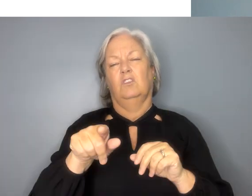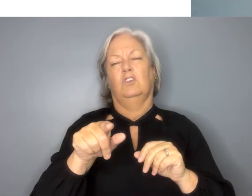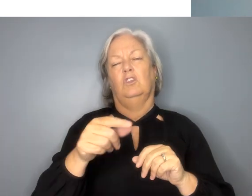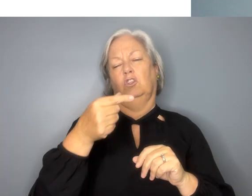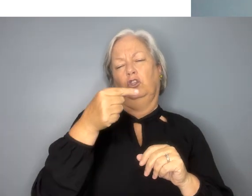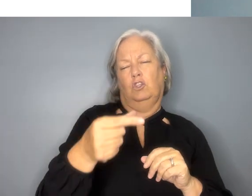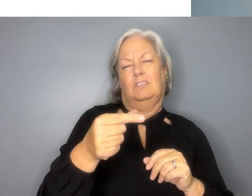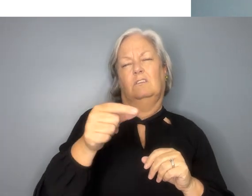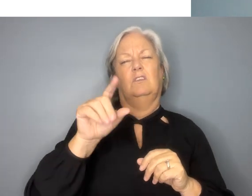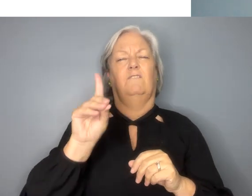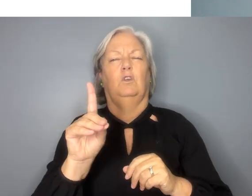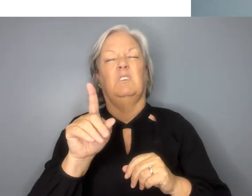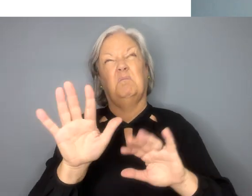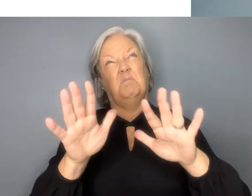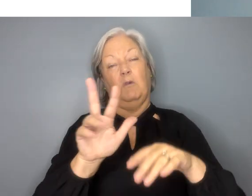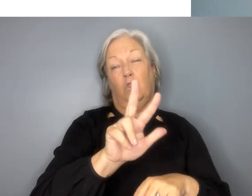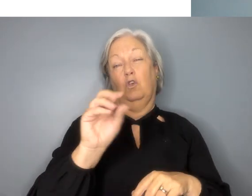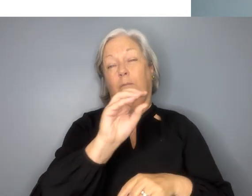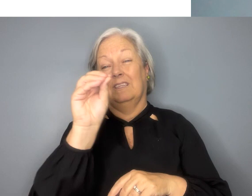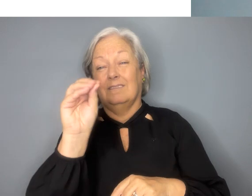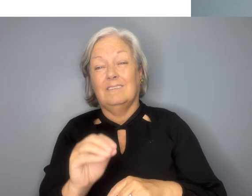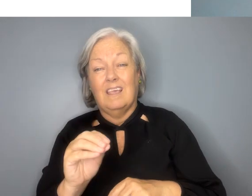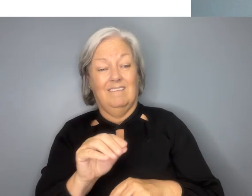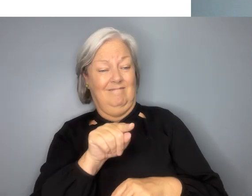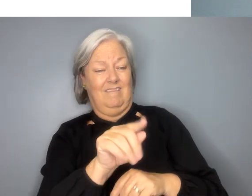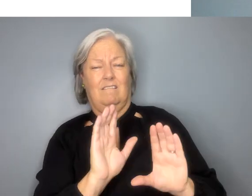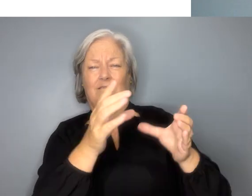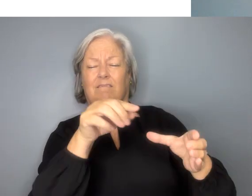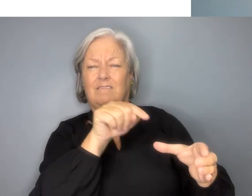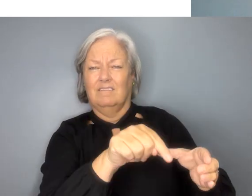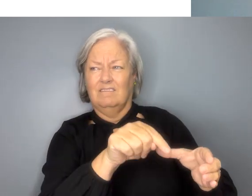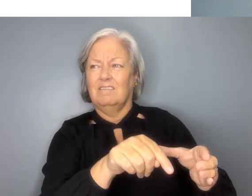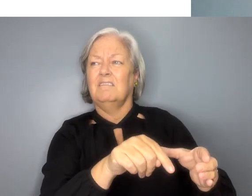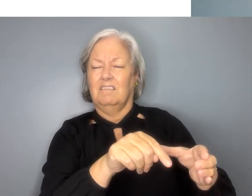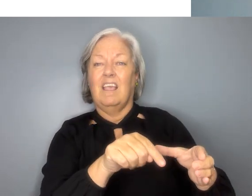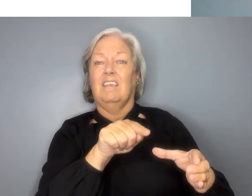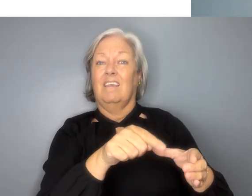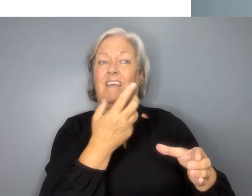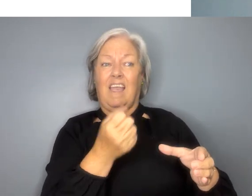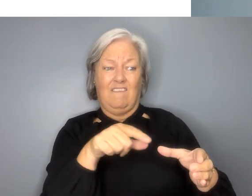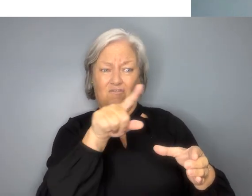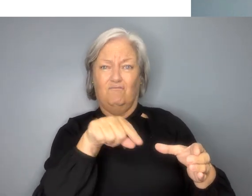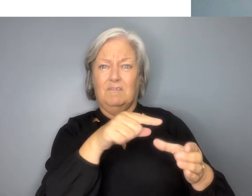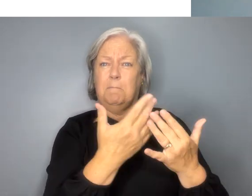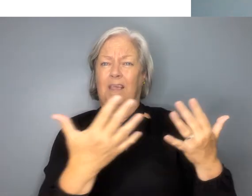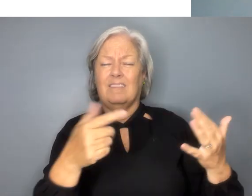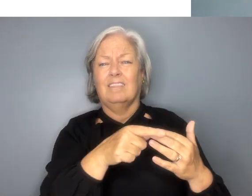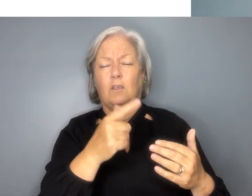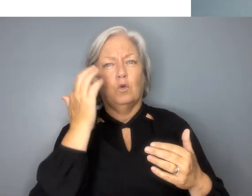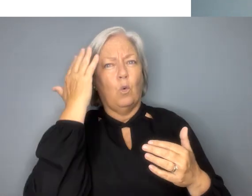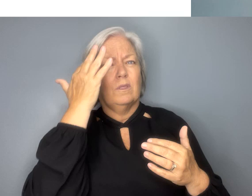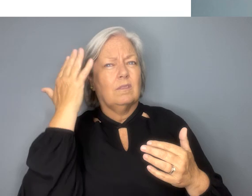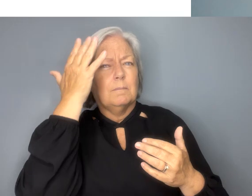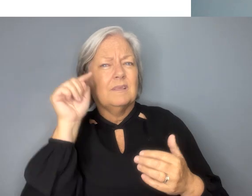diverse, but it is at least 30% of people in that category meet the criteria for autism spectrum. And I think that's